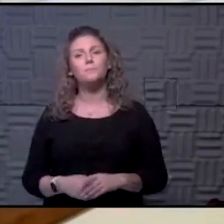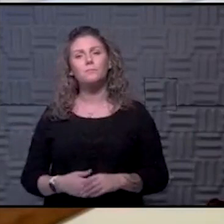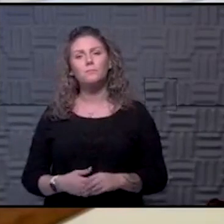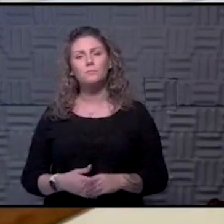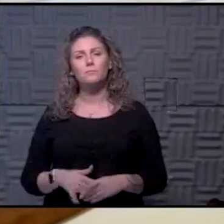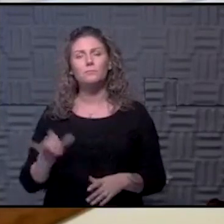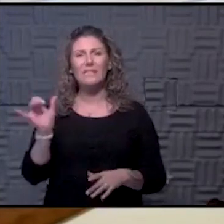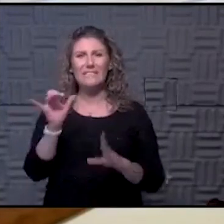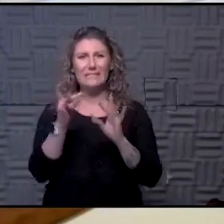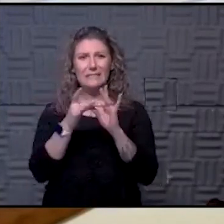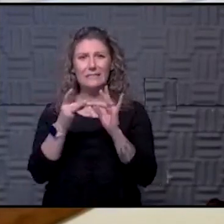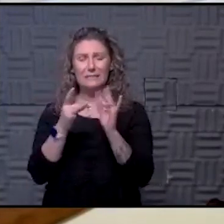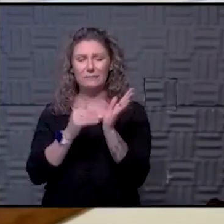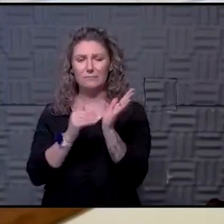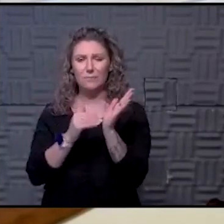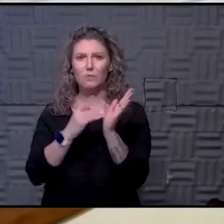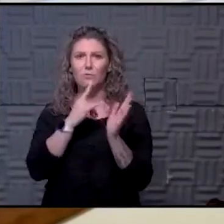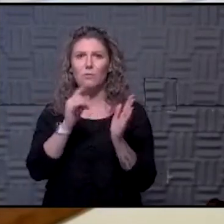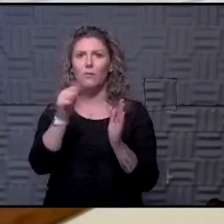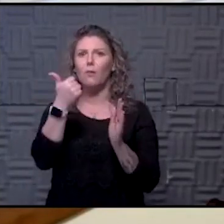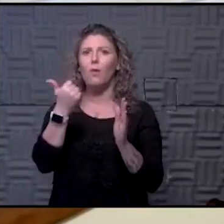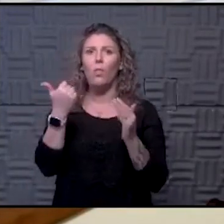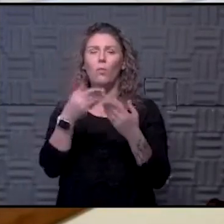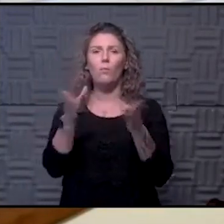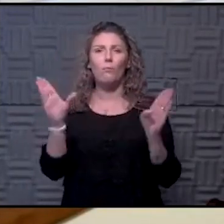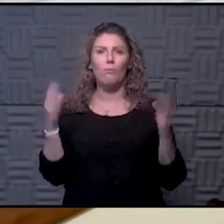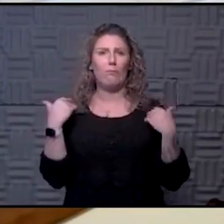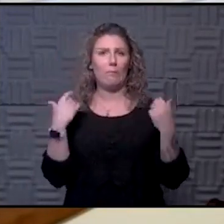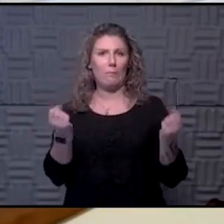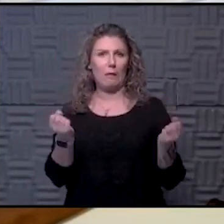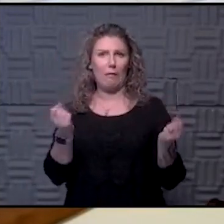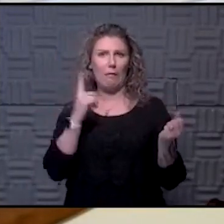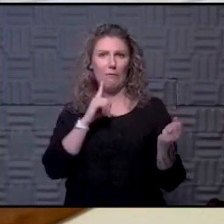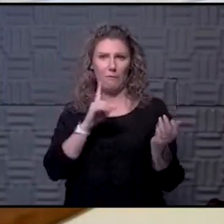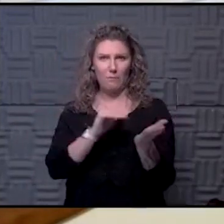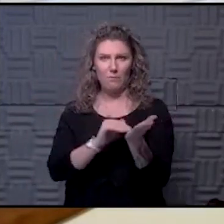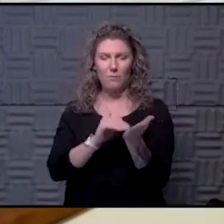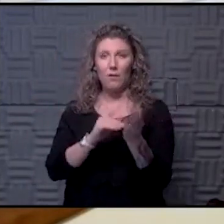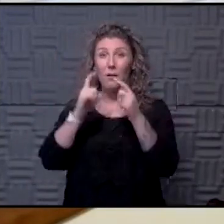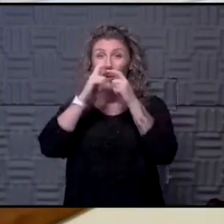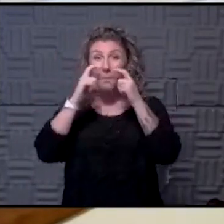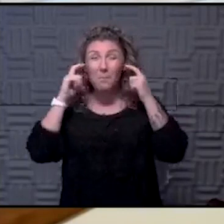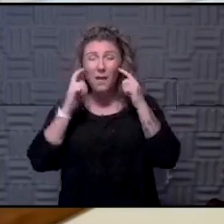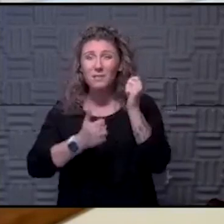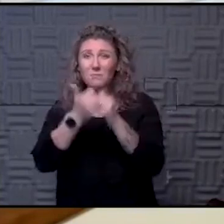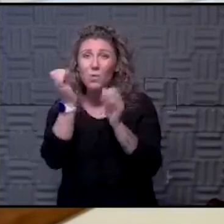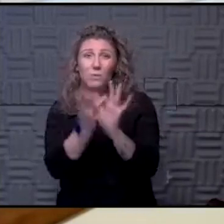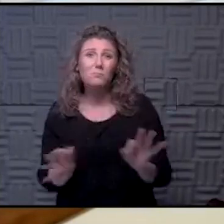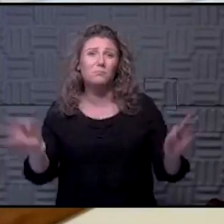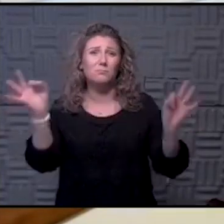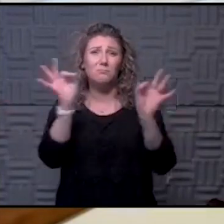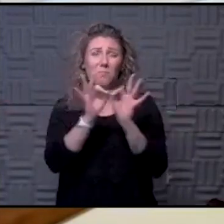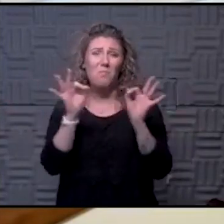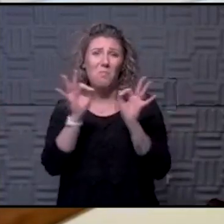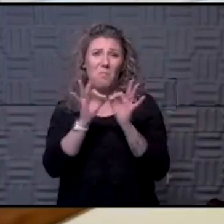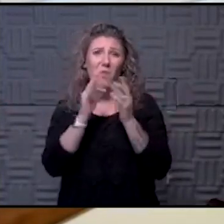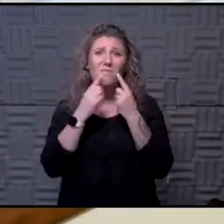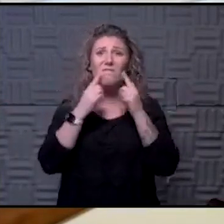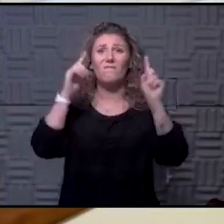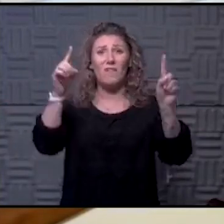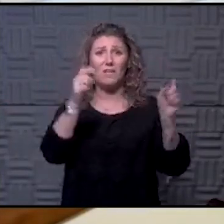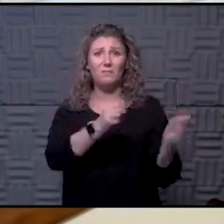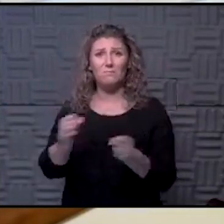Dr. Areola did and other public health officials will as well, that masks remain the most effective mitigating strategy, and that